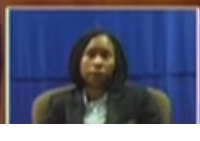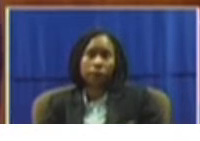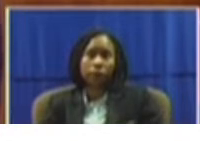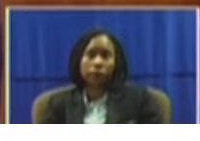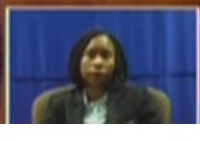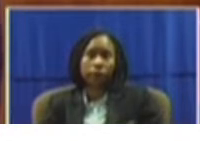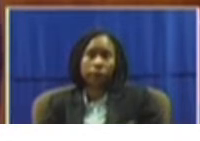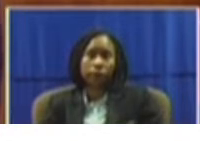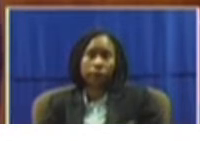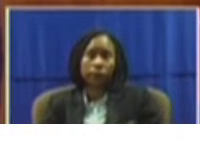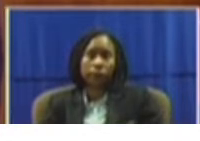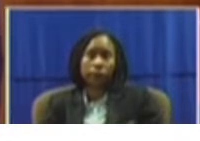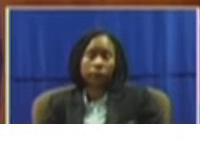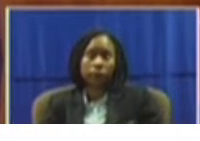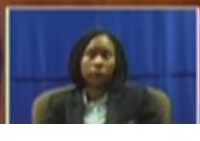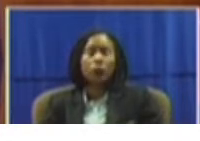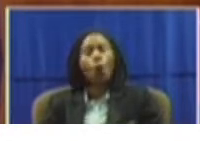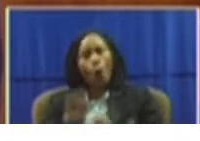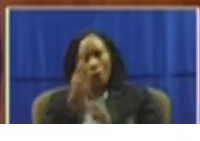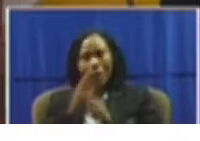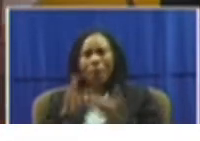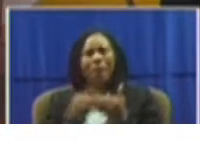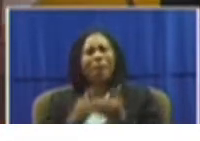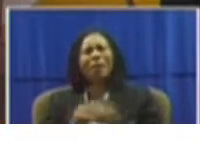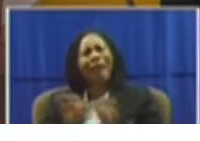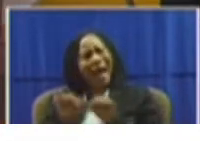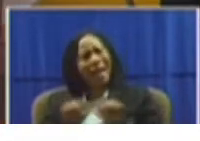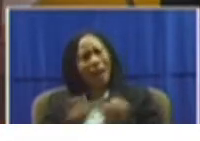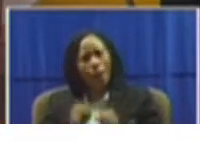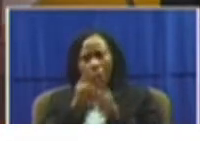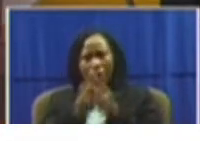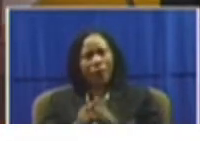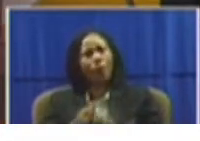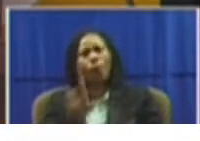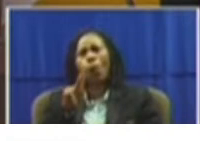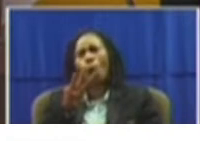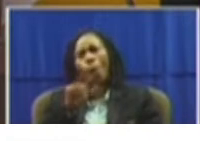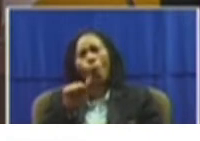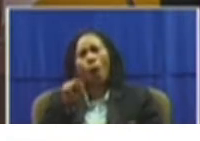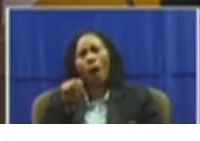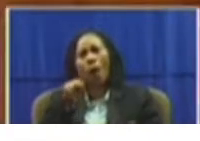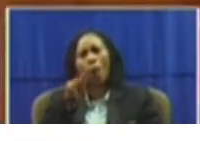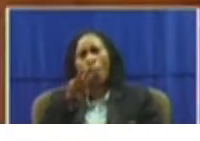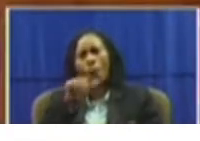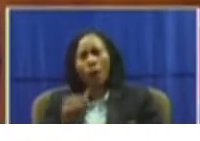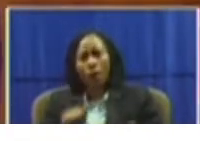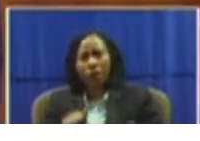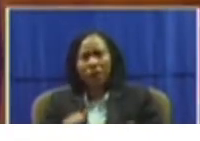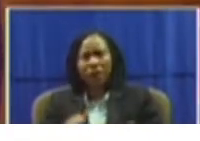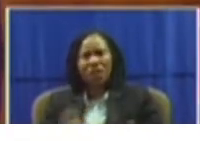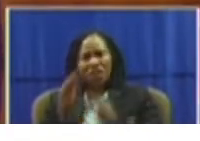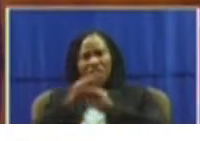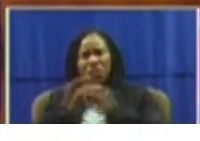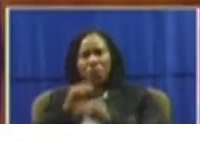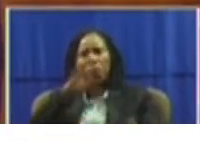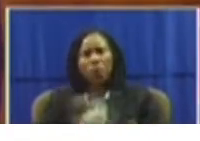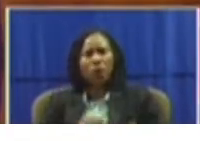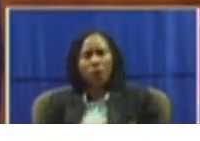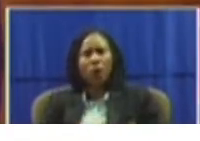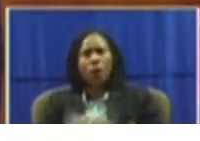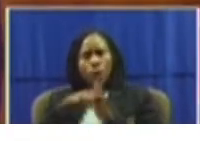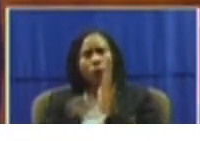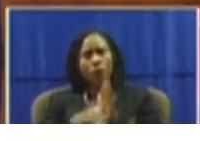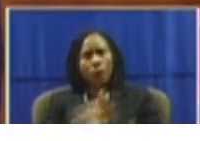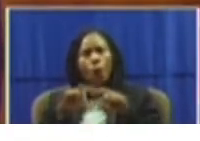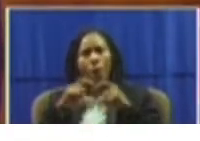members, allow Honorable Kwakwa to express himself. They were not even in the Programming Committee. I was one of the